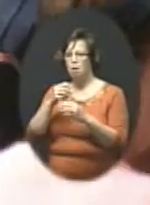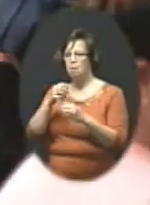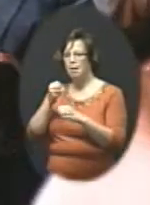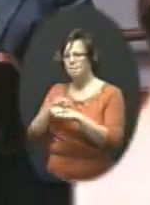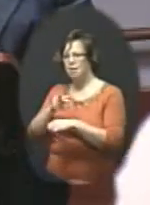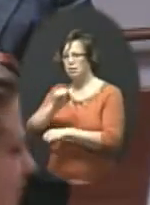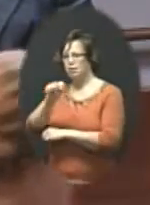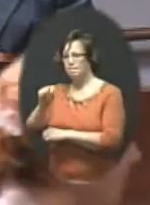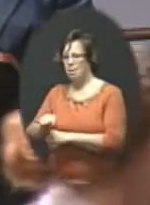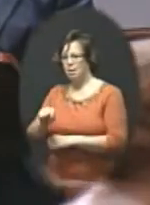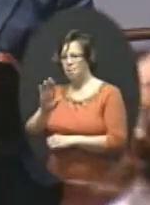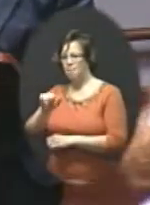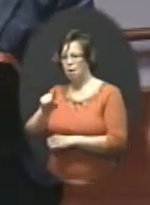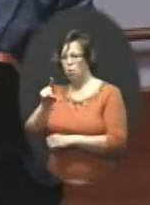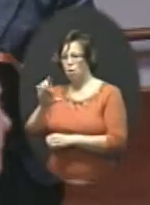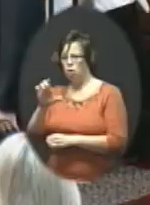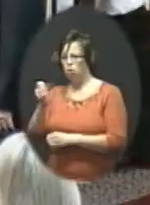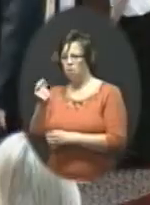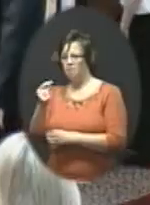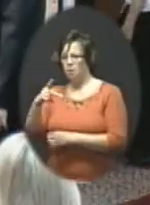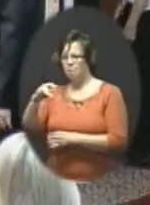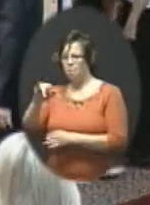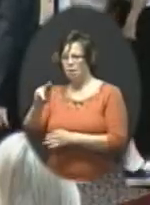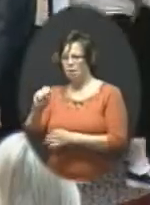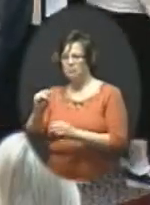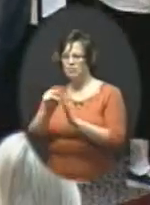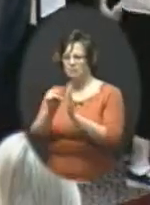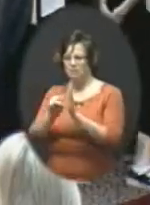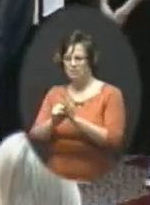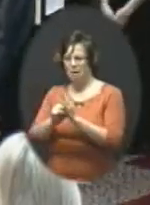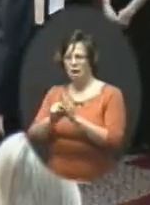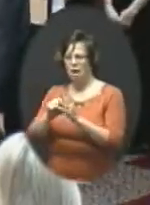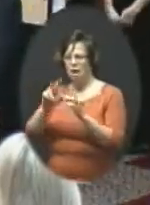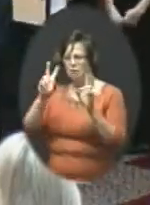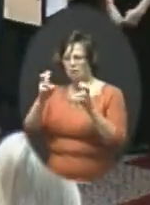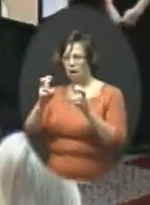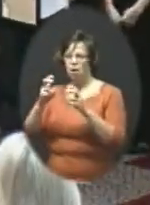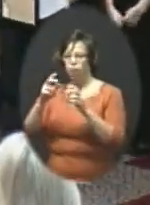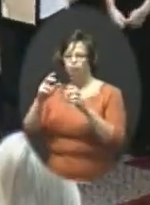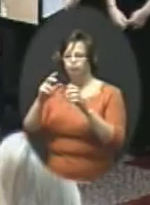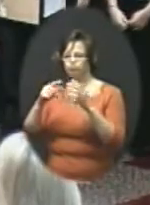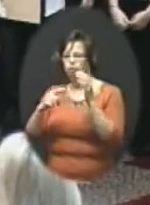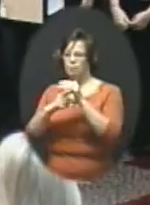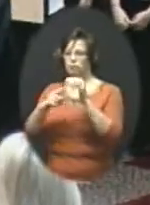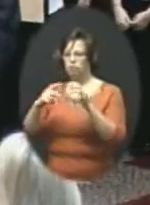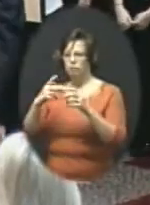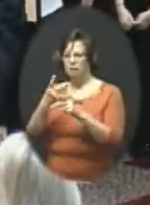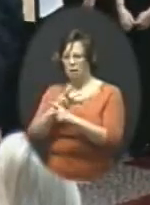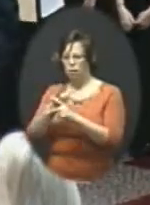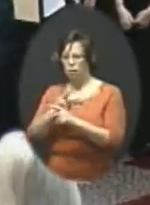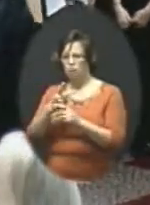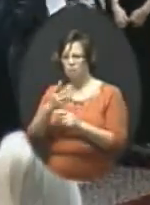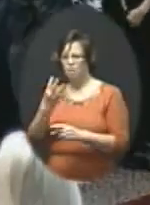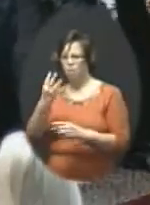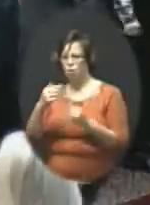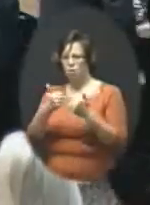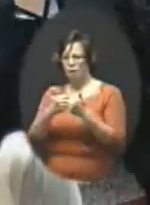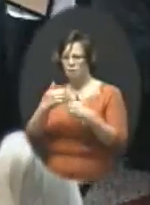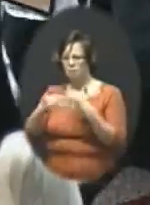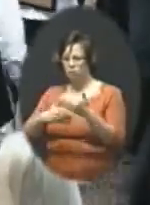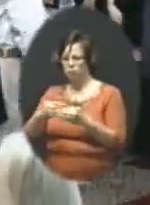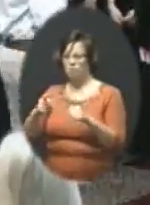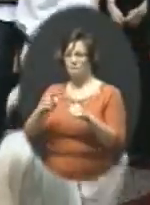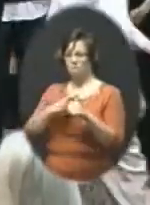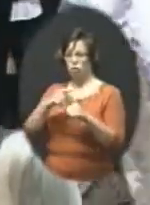by 111 pins. The state title is calculated by the scores of the top four bowlers over a three-game series. And I just found out tonight that they are the